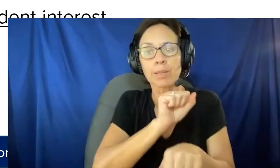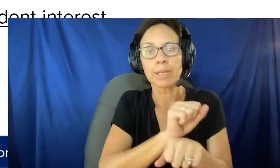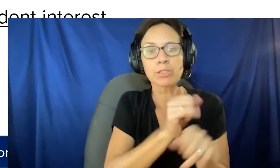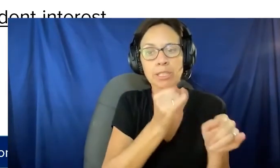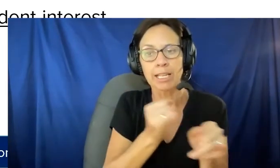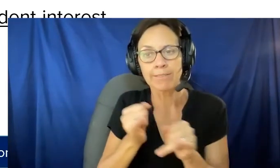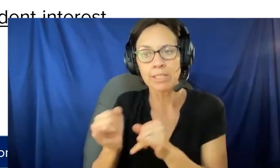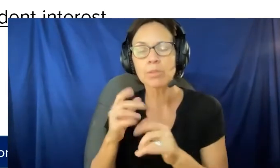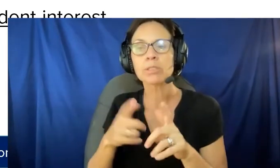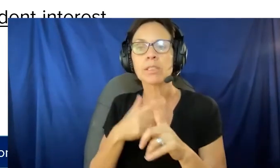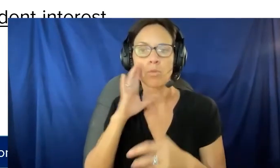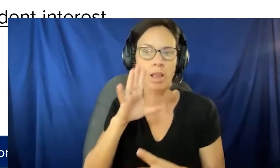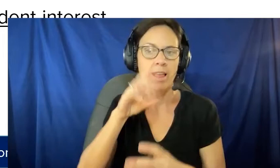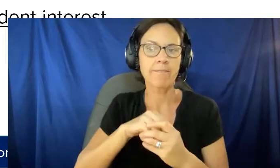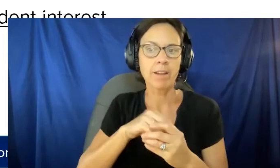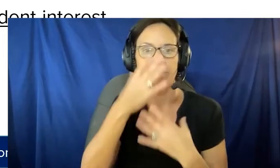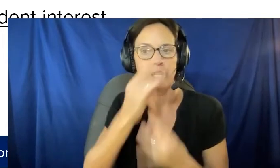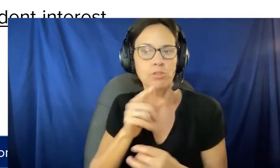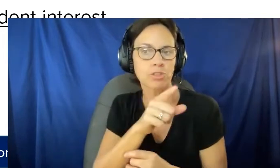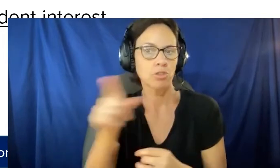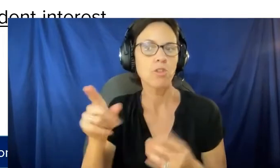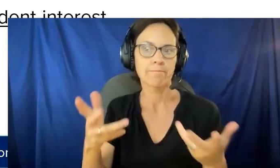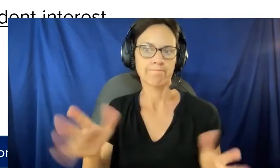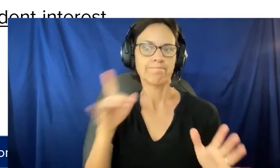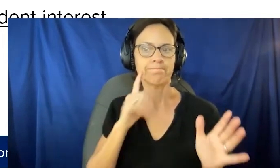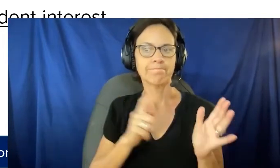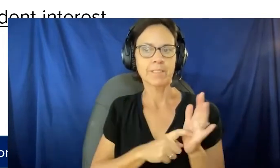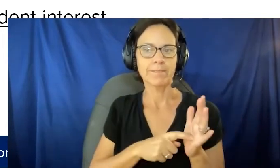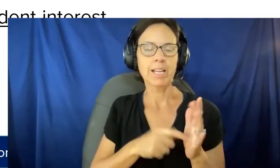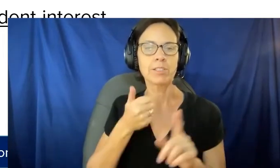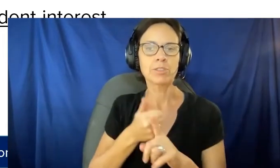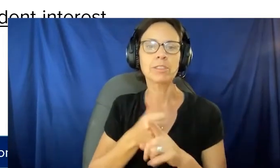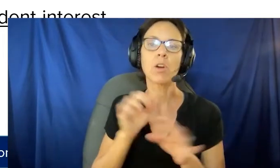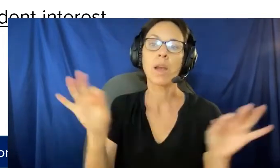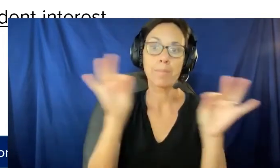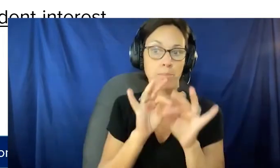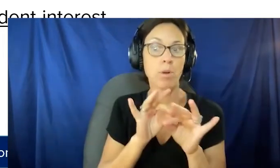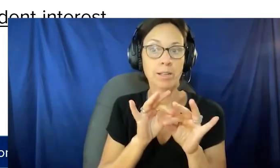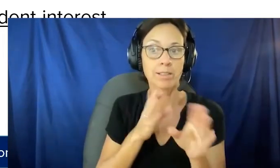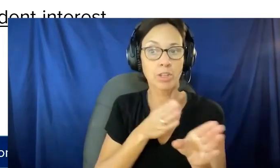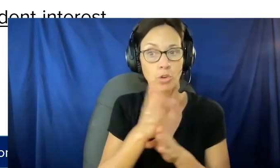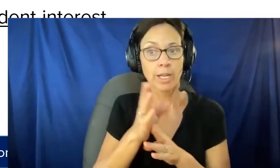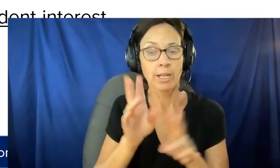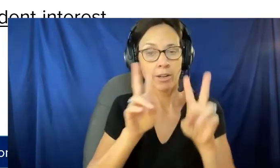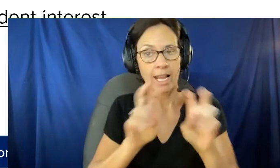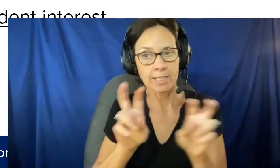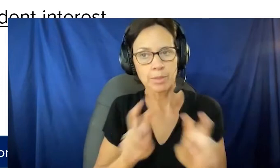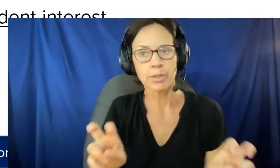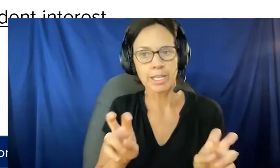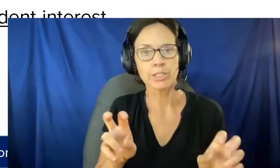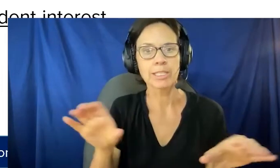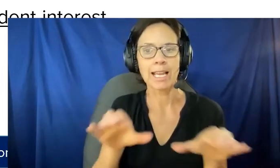those interests that you've identified. So those are important career exploration activities.